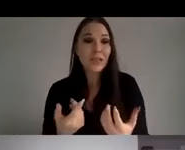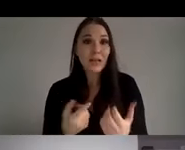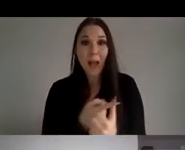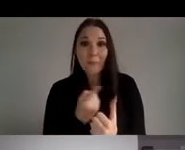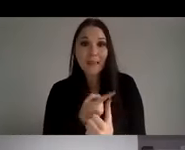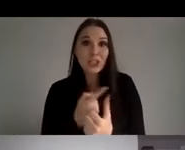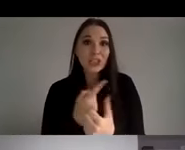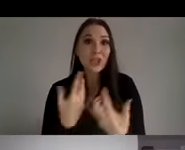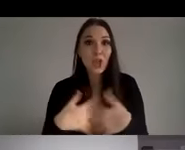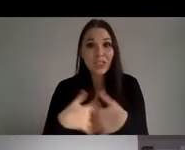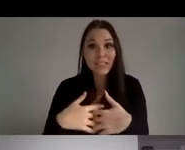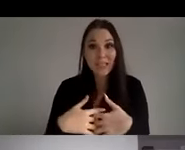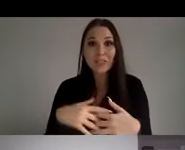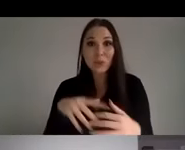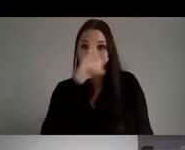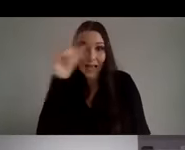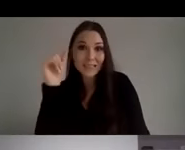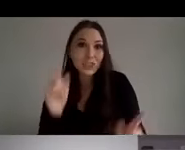logistics or robo-taxis or whatever.